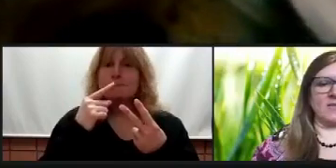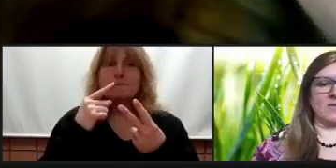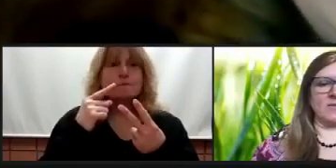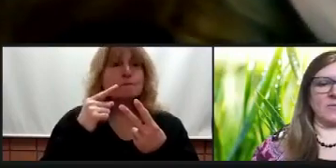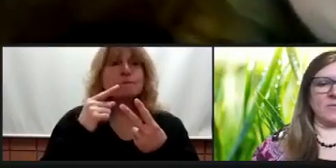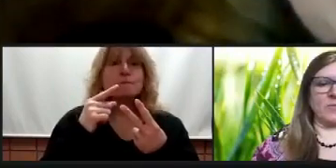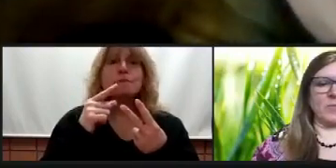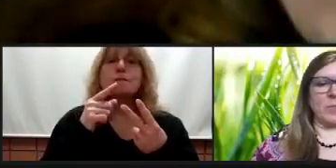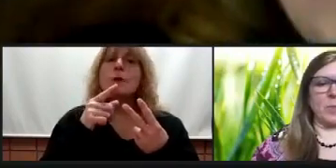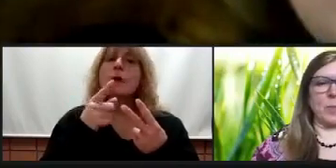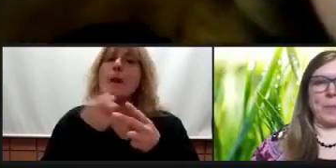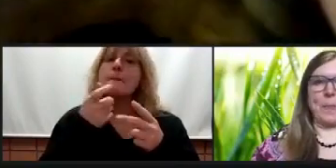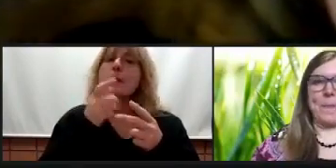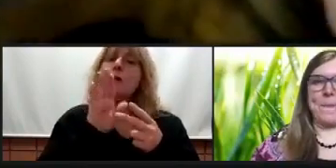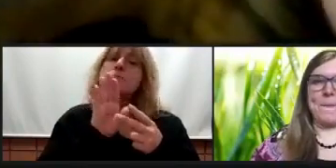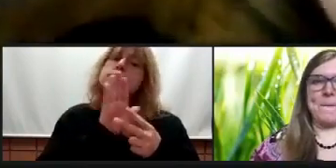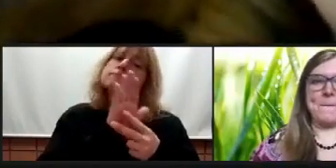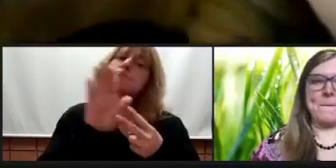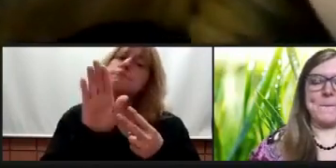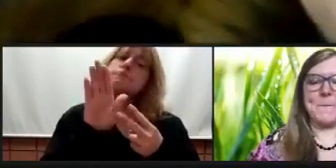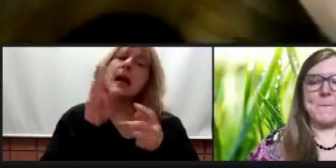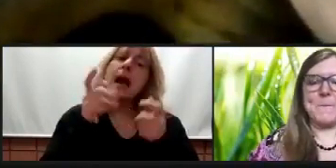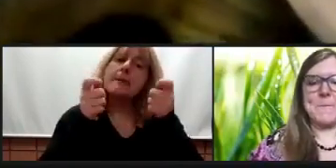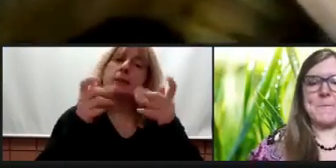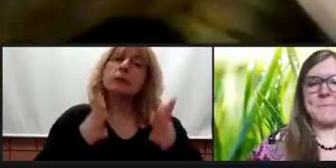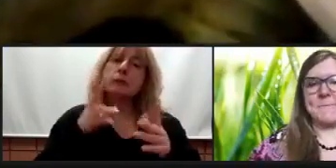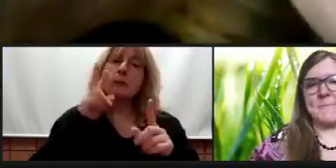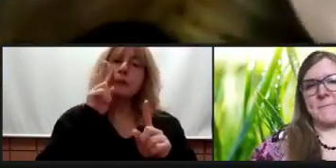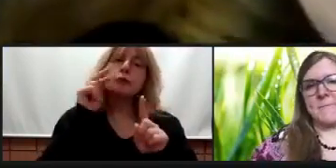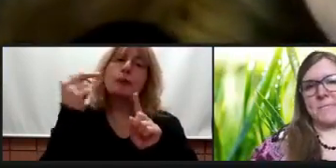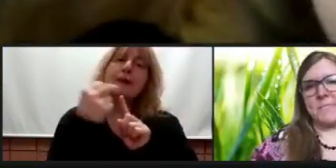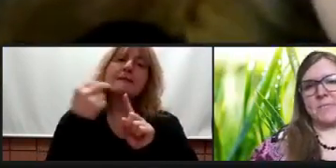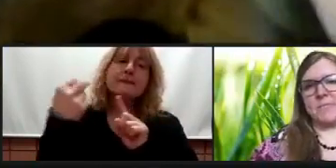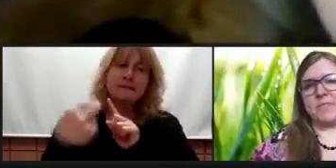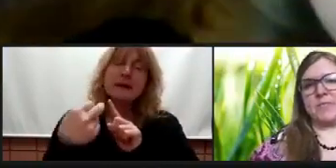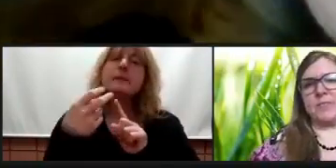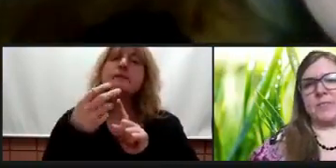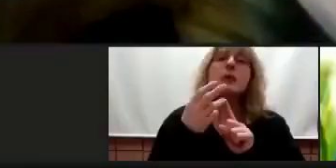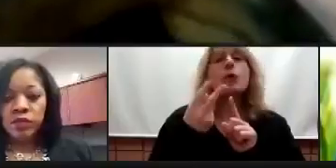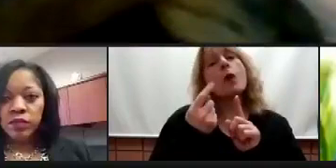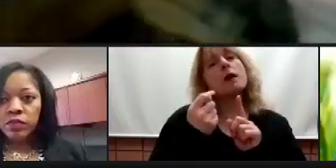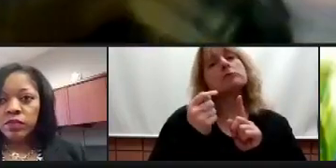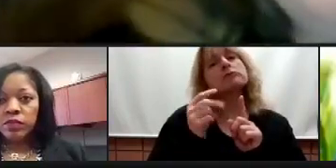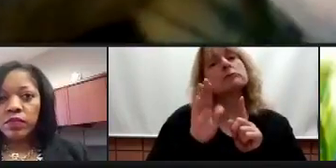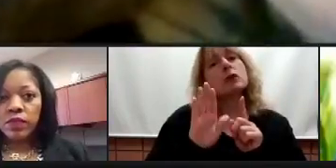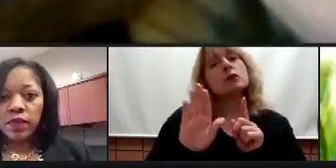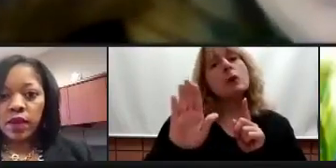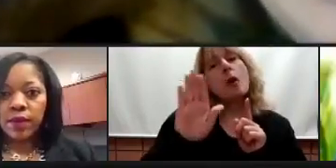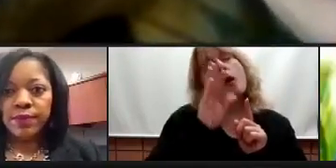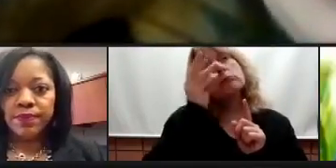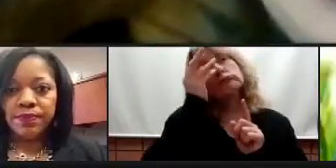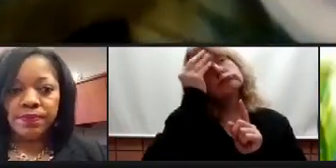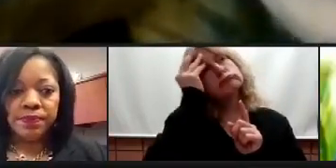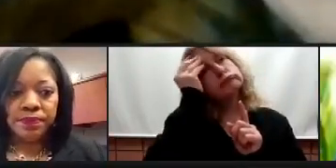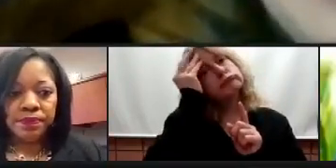from the administrator's perspective, if you could just reflect